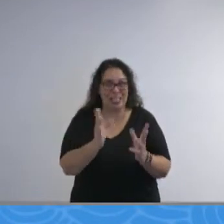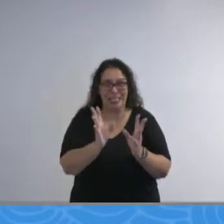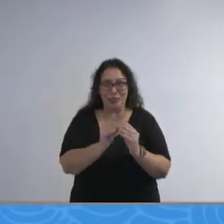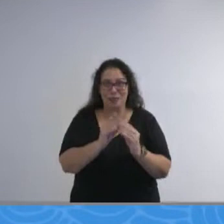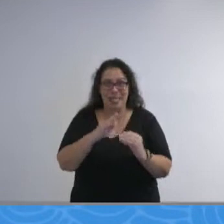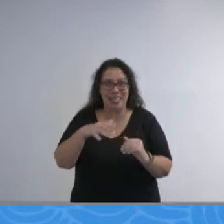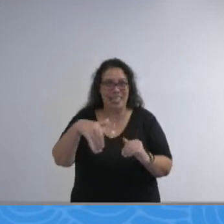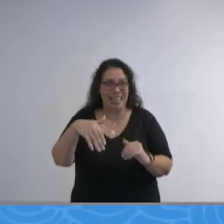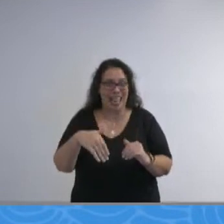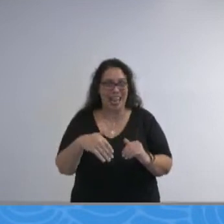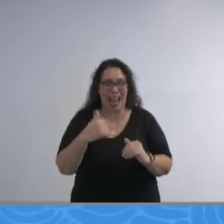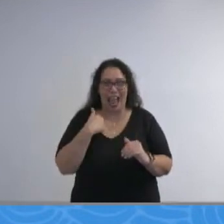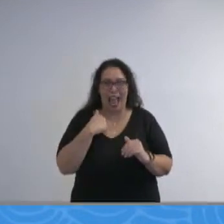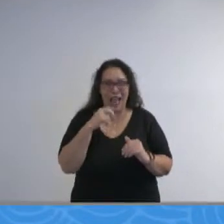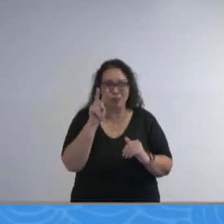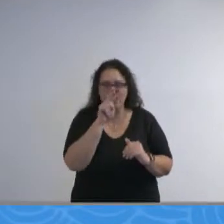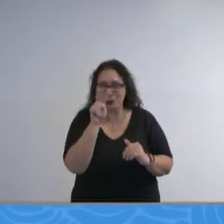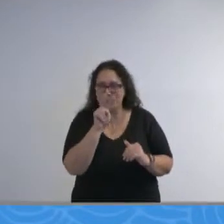So I'm looking around.